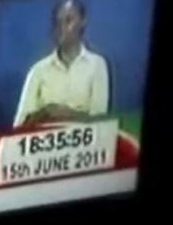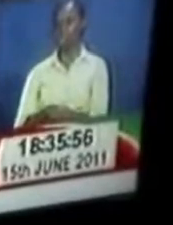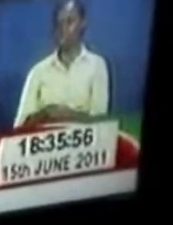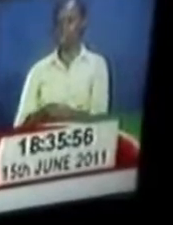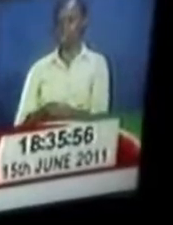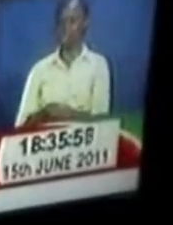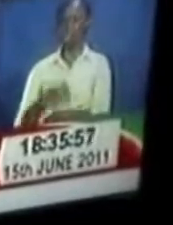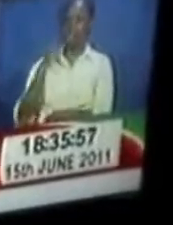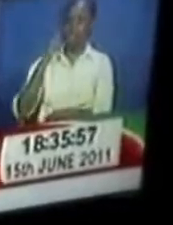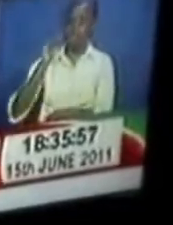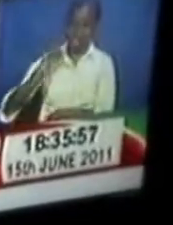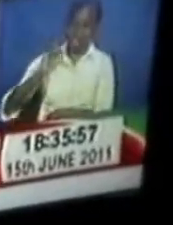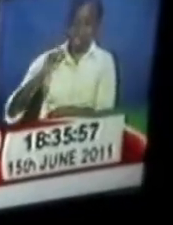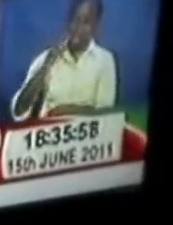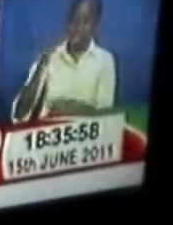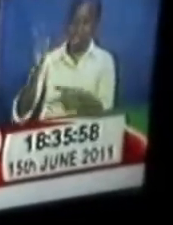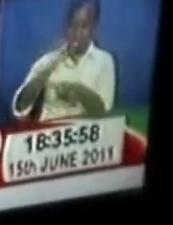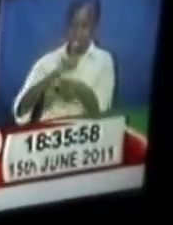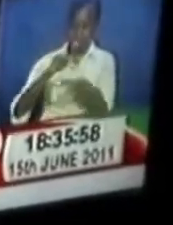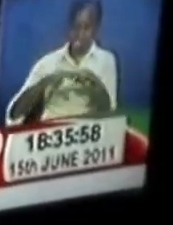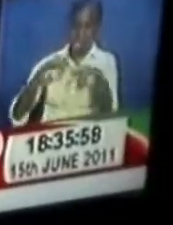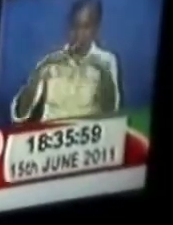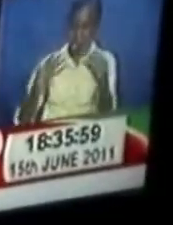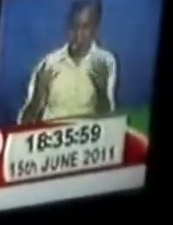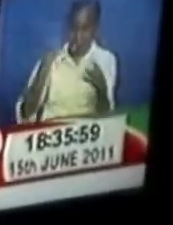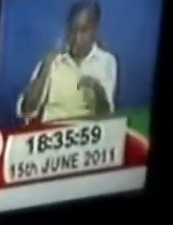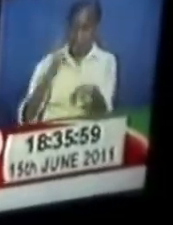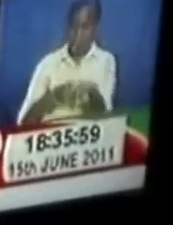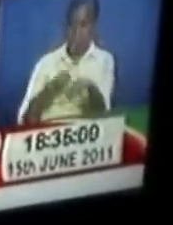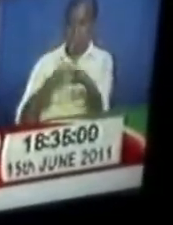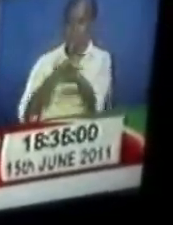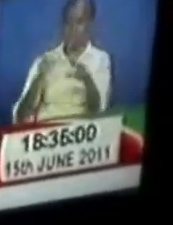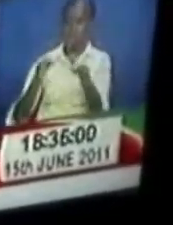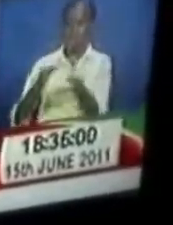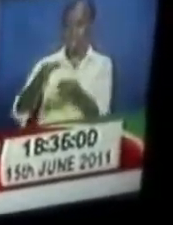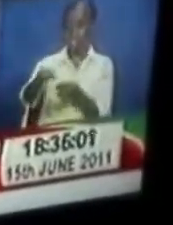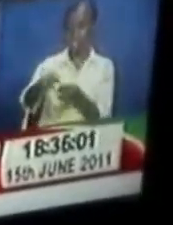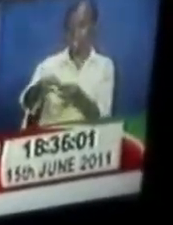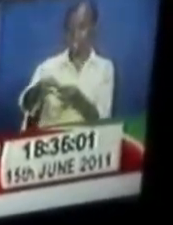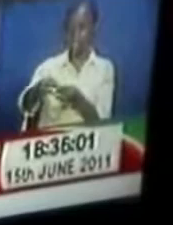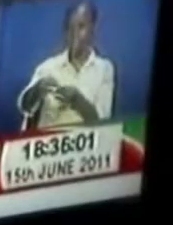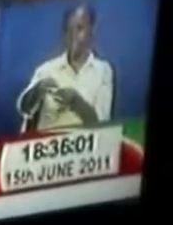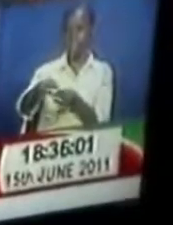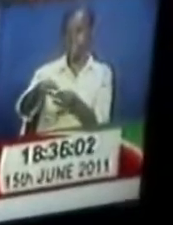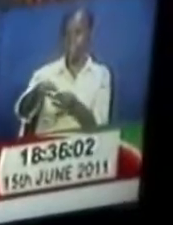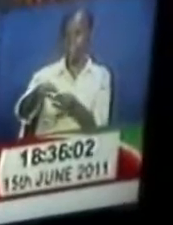order. Either for the remainder of the day sitting or for a period not exceeding.